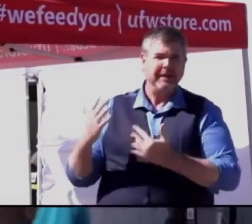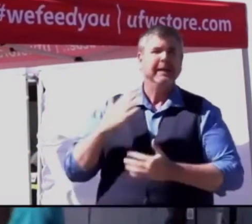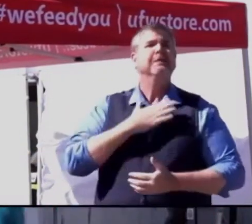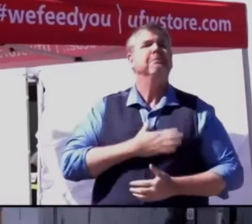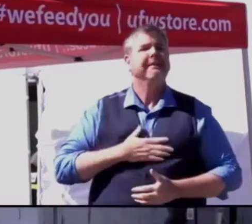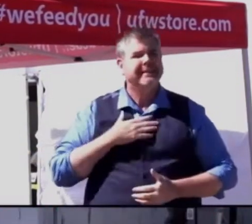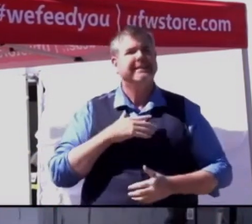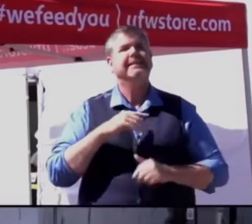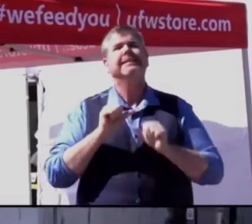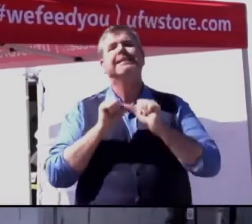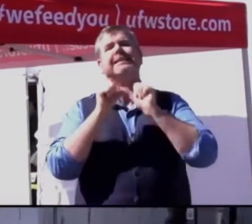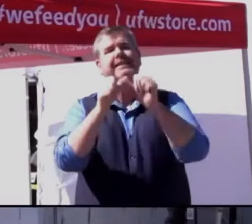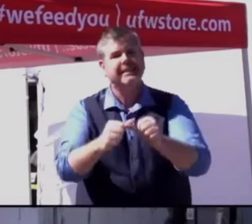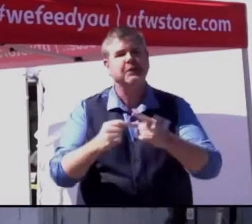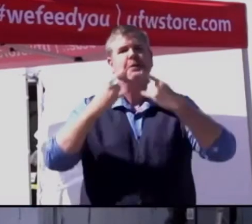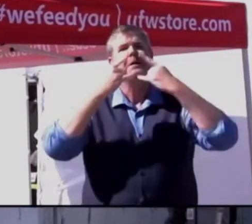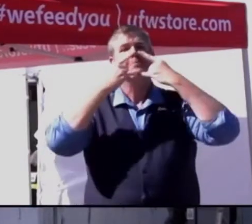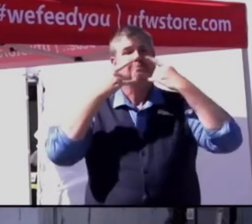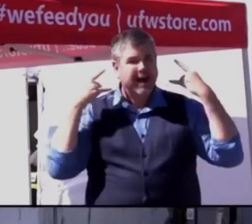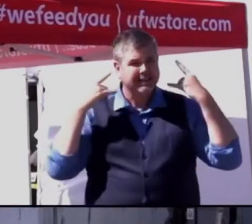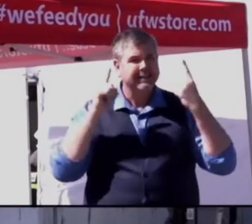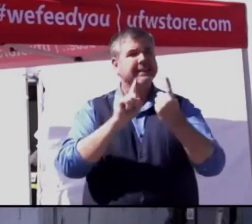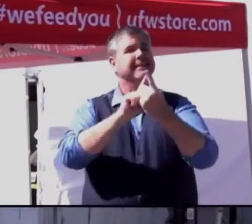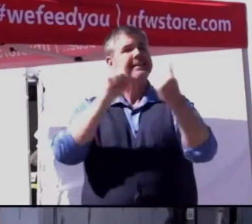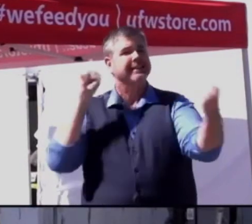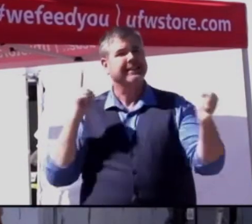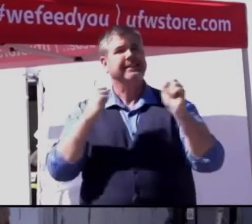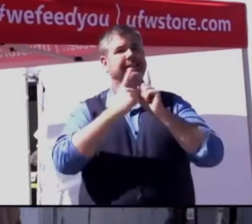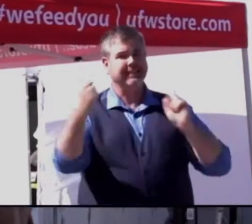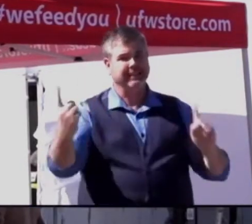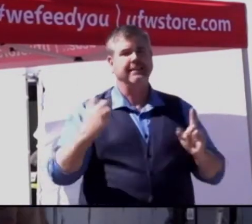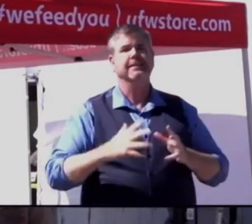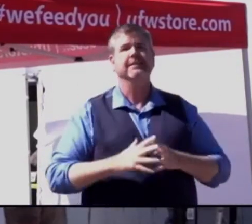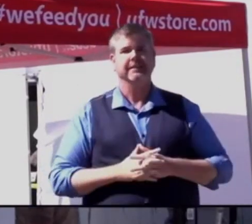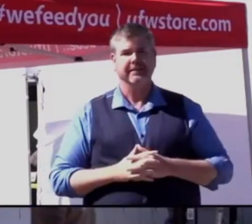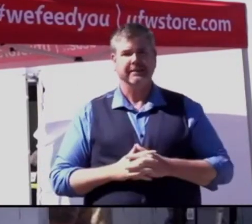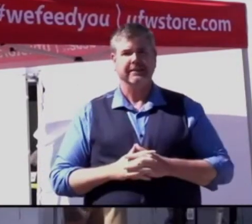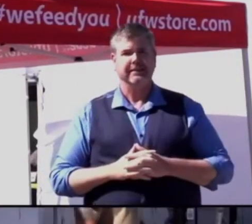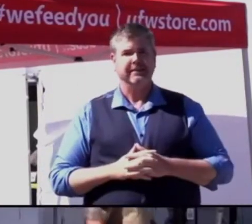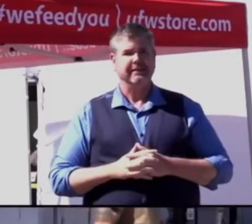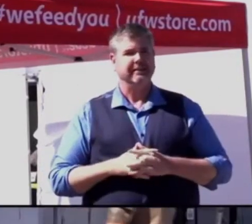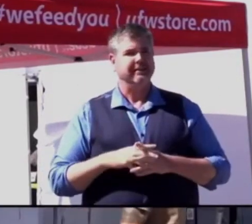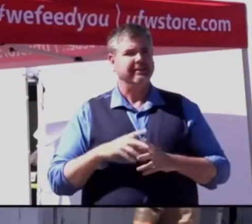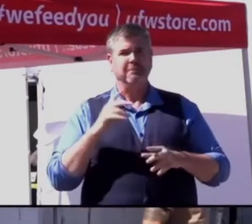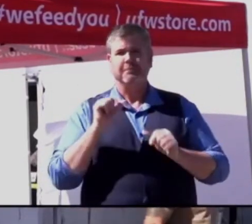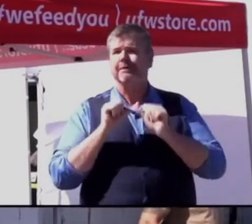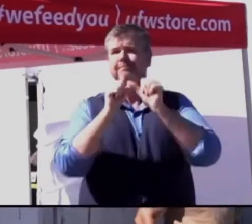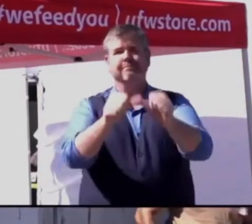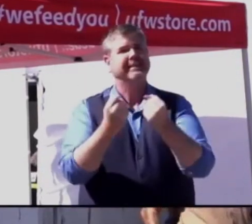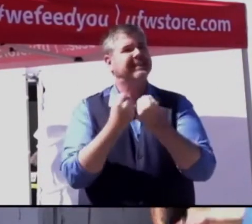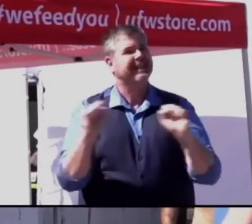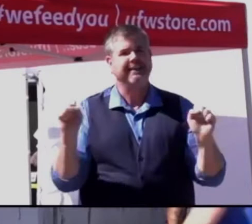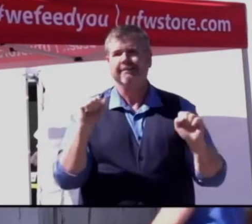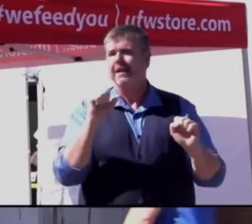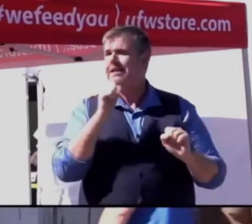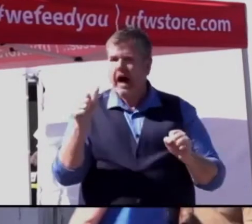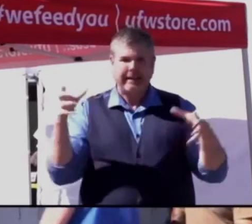socially distanced, and be very, very cautious about being in large gatherings and groups of people. So be